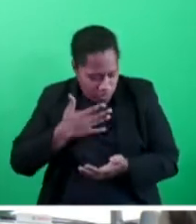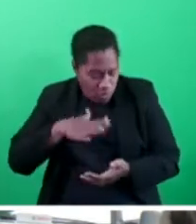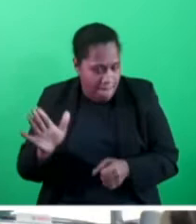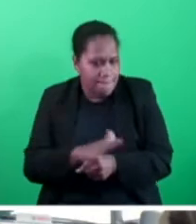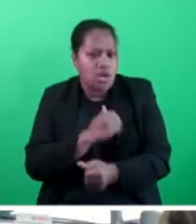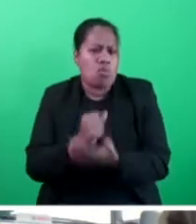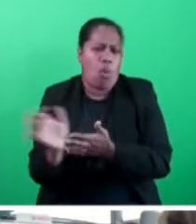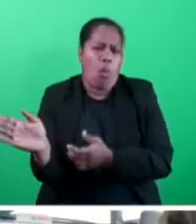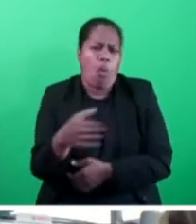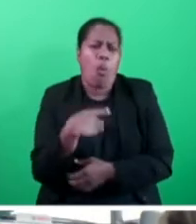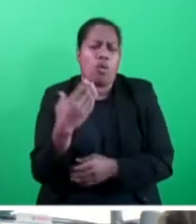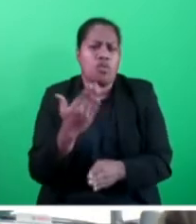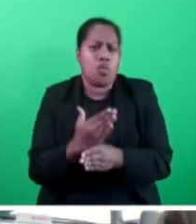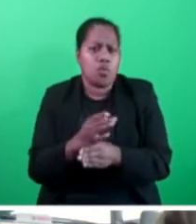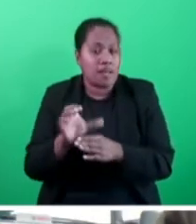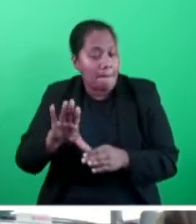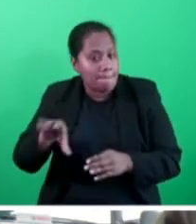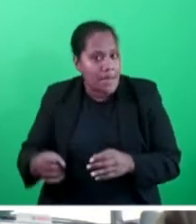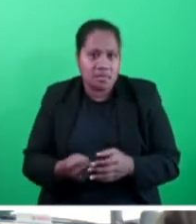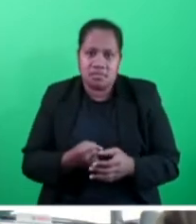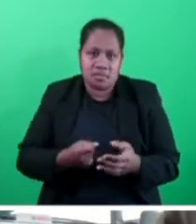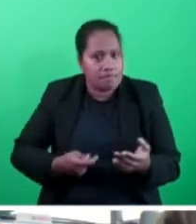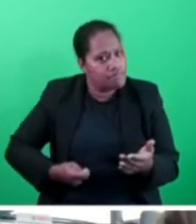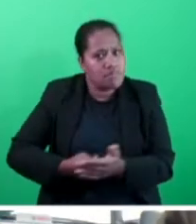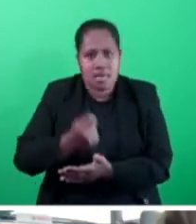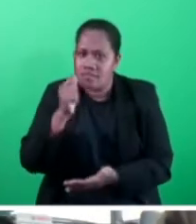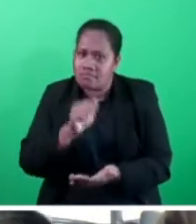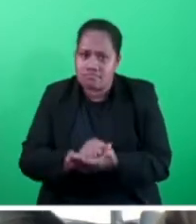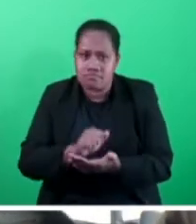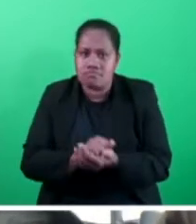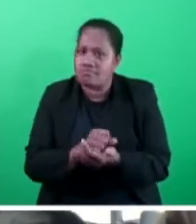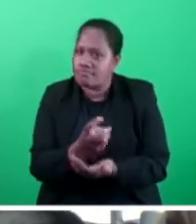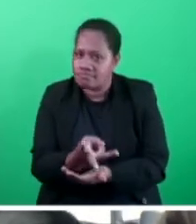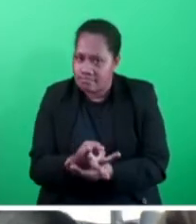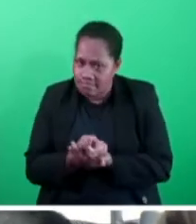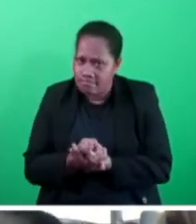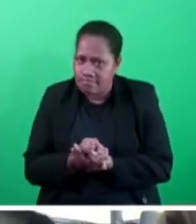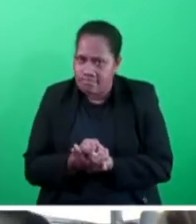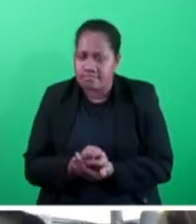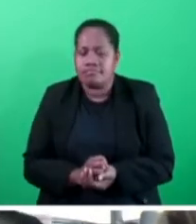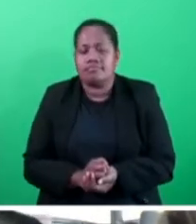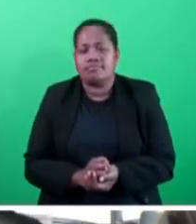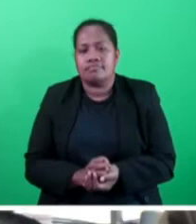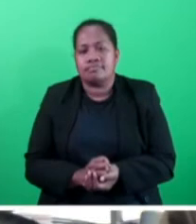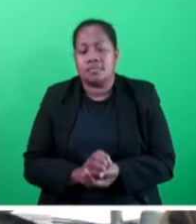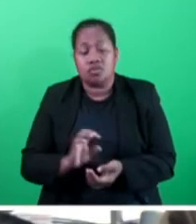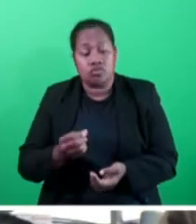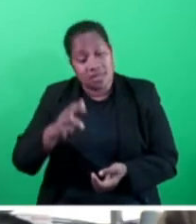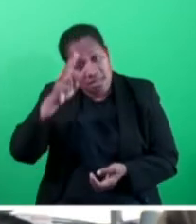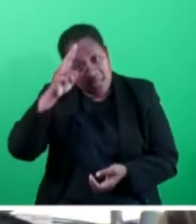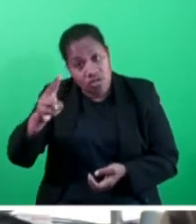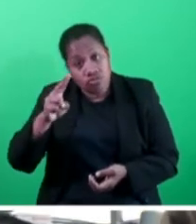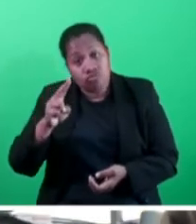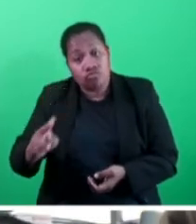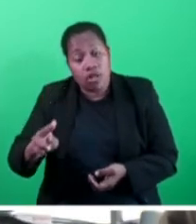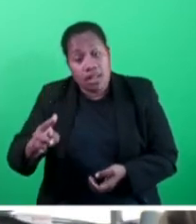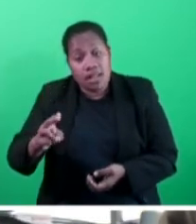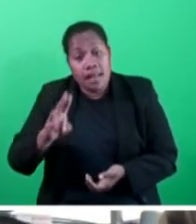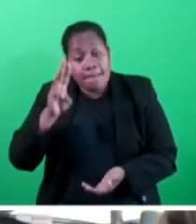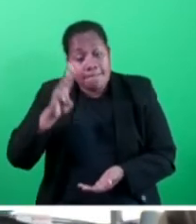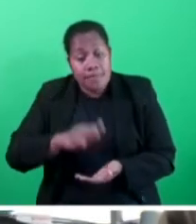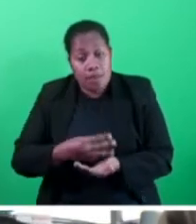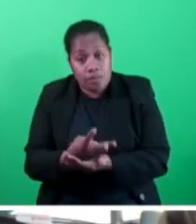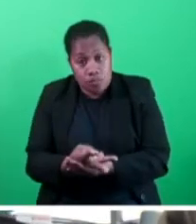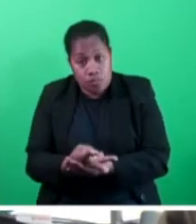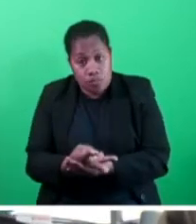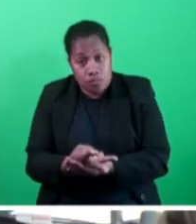single cent she or he is entitled to. Mr. Speaker said, the national minimum wages is an integral